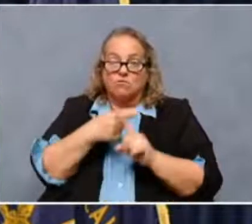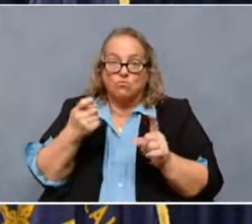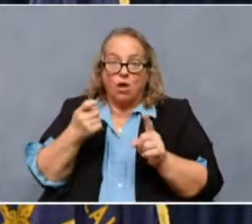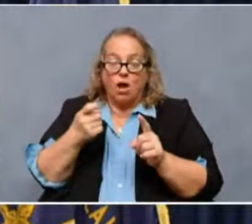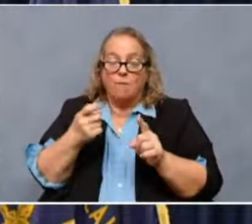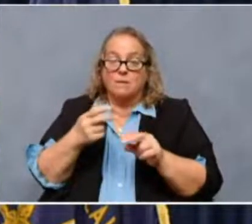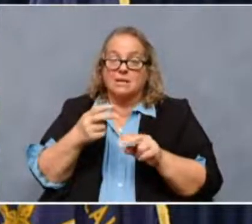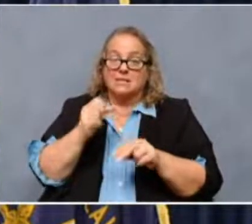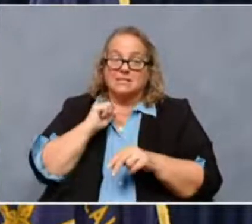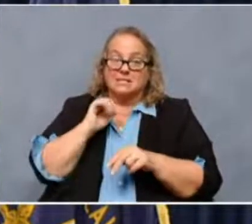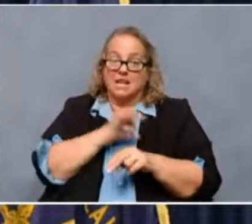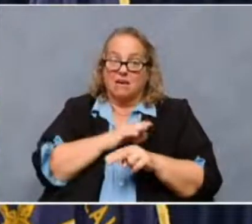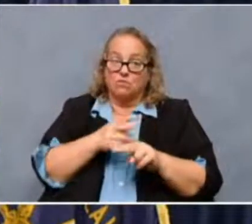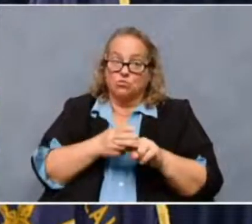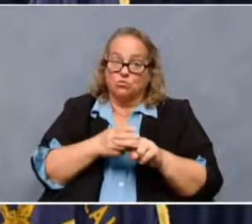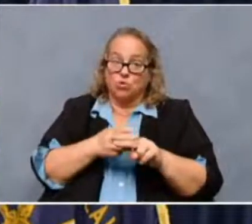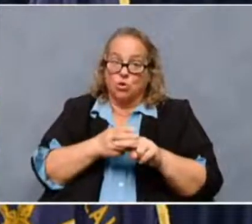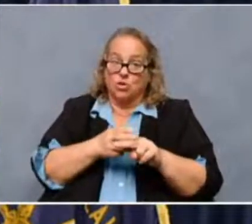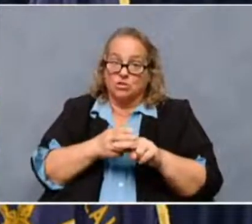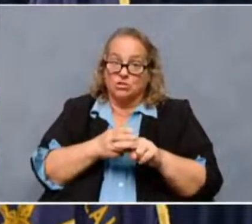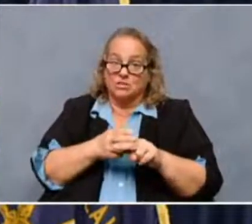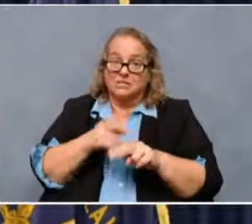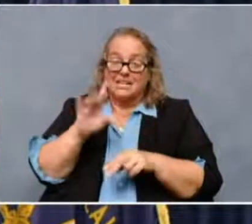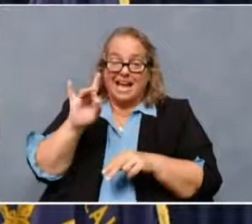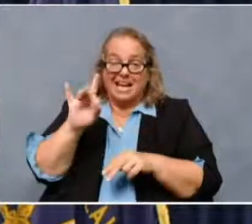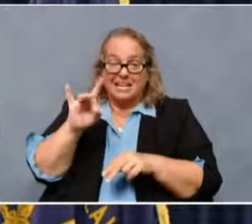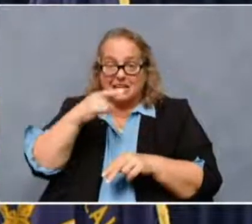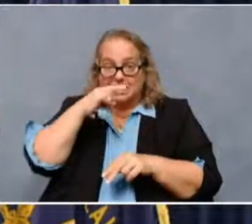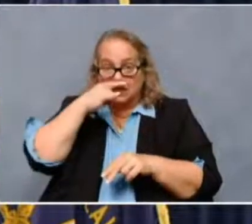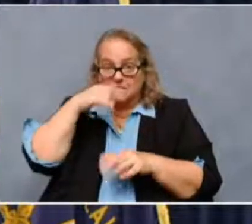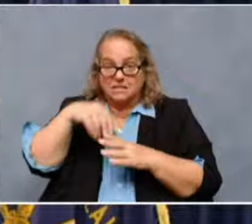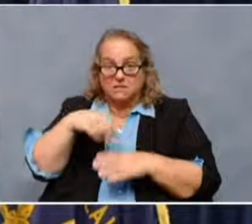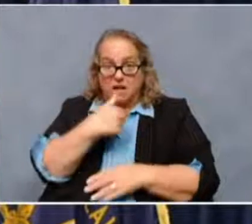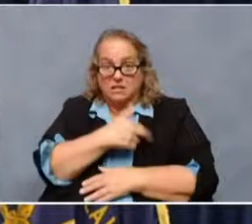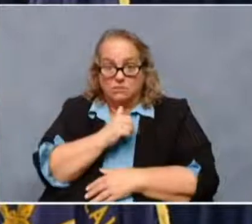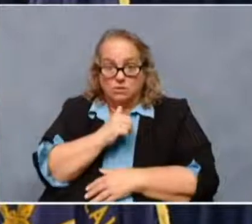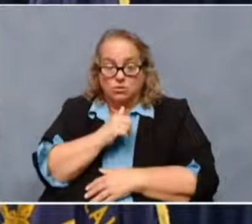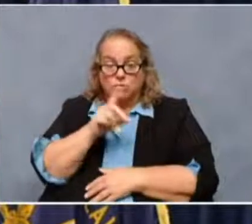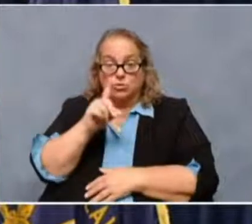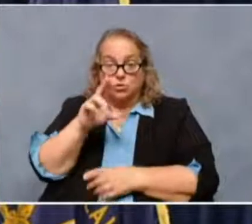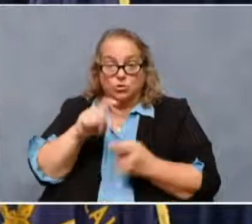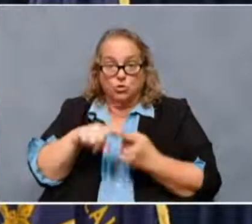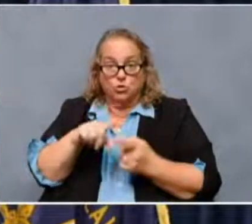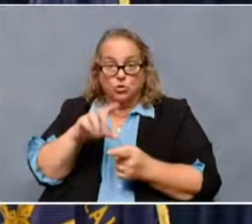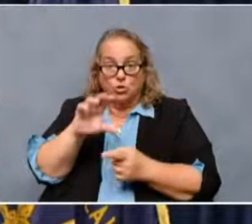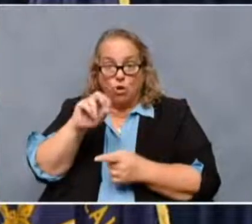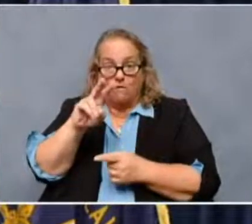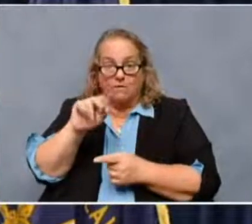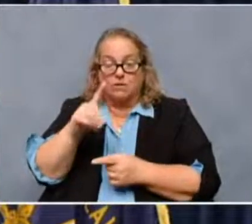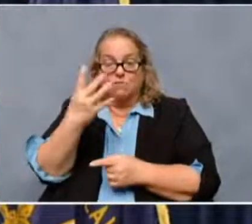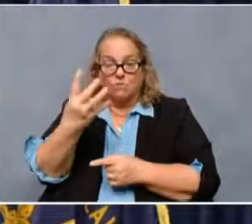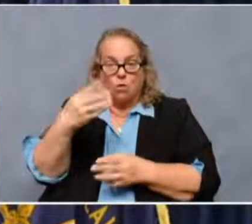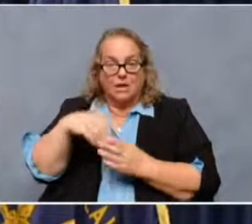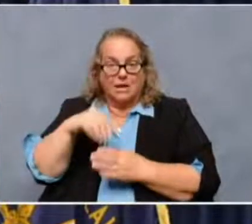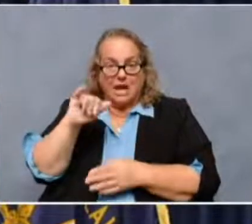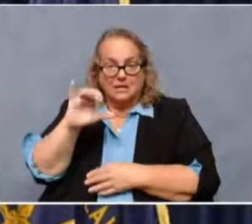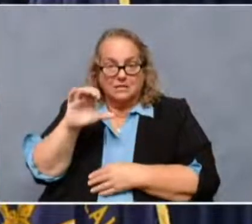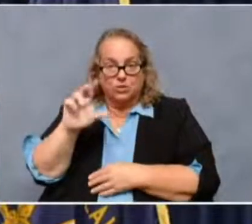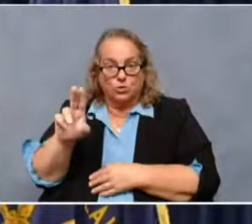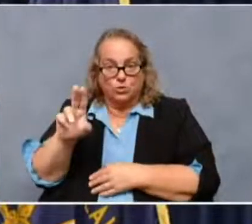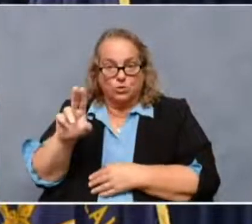shortages. 8 kids hospitalized due to COVID, 4 in the ICU, 2